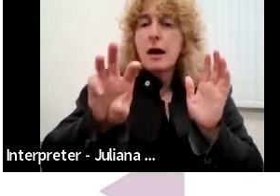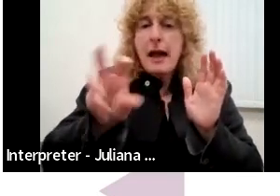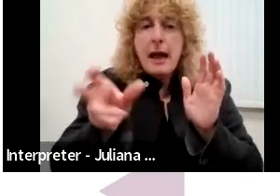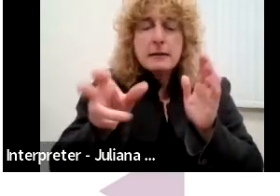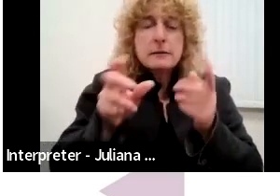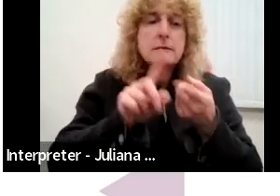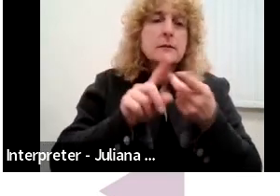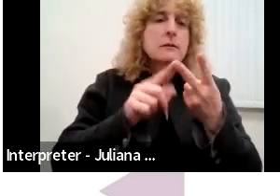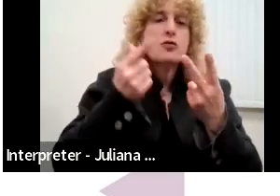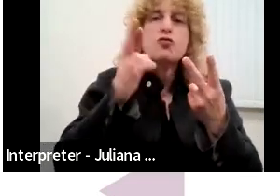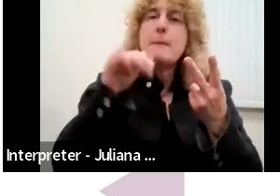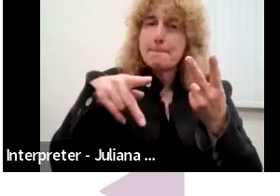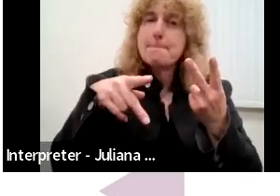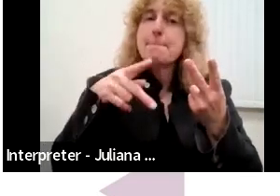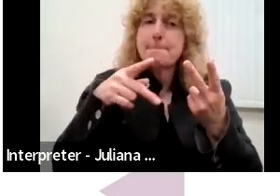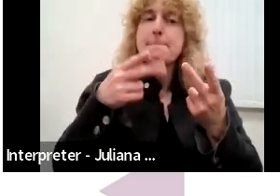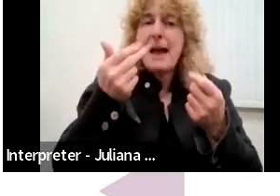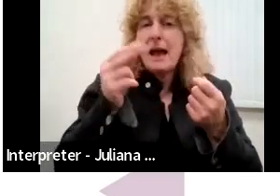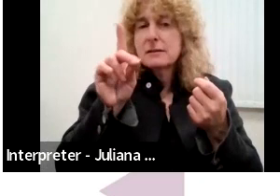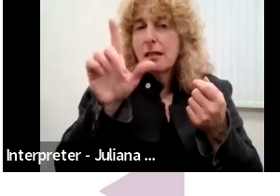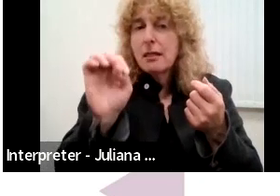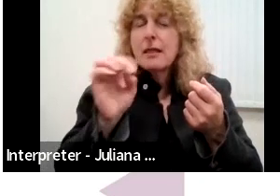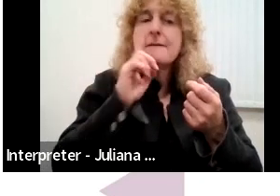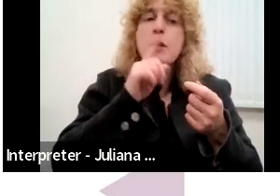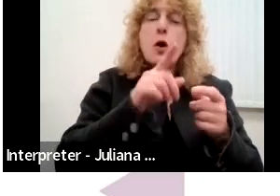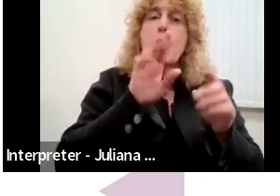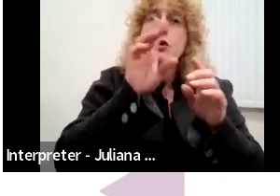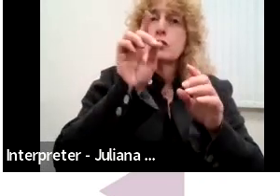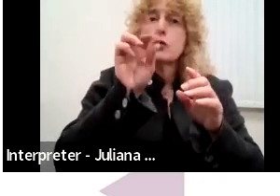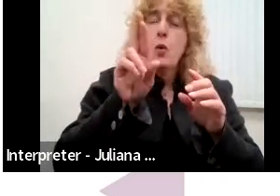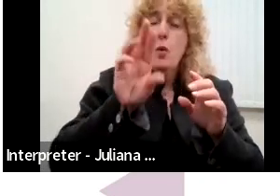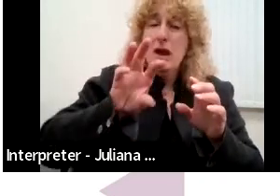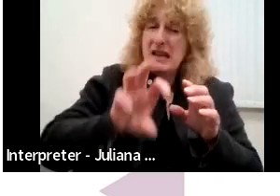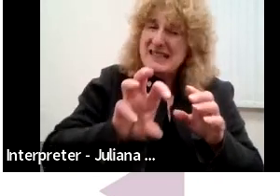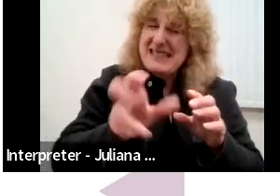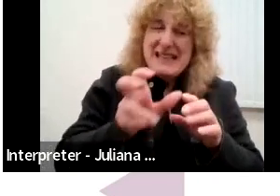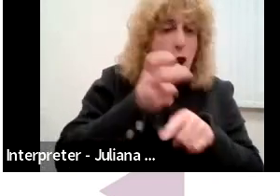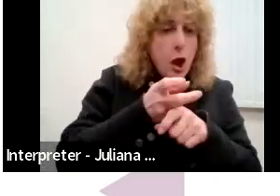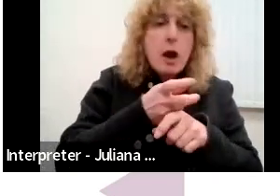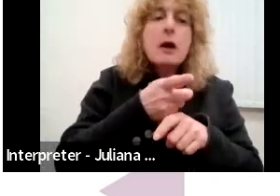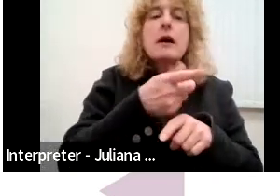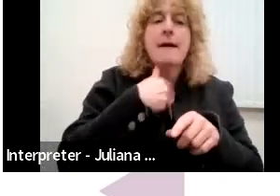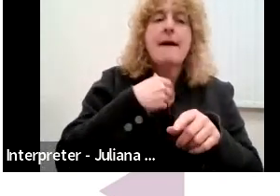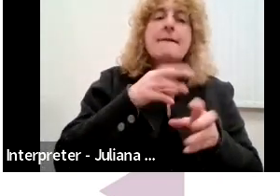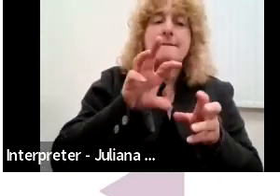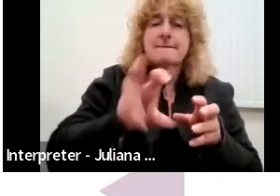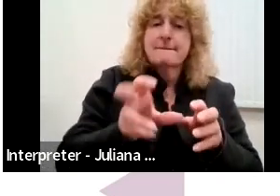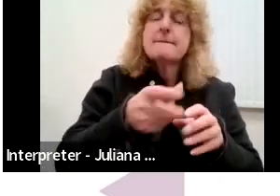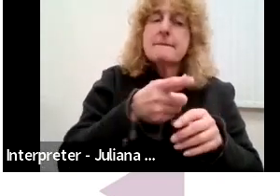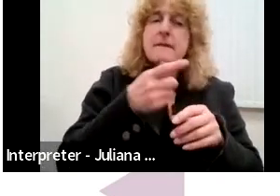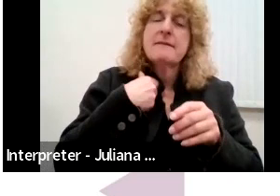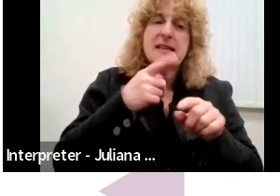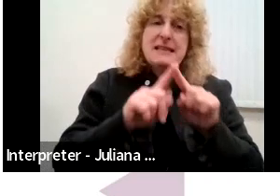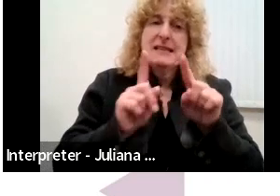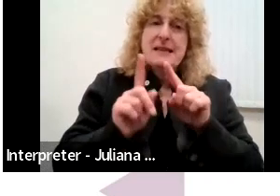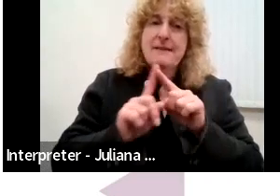of a doorknob grip that assists someone that may not be able to grip a doorknob easily. They have different grips